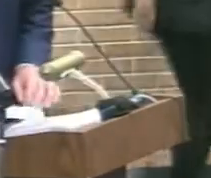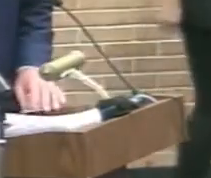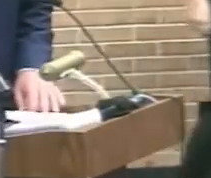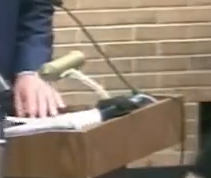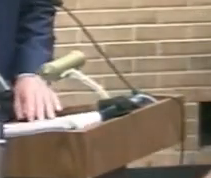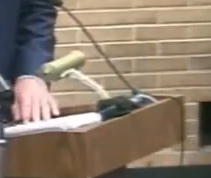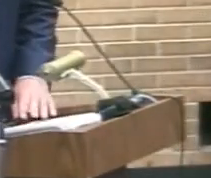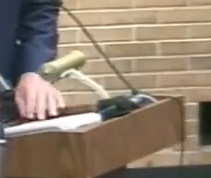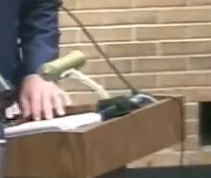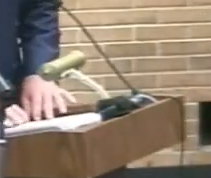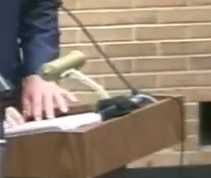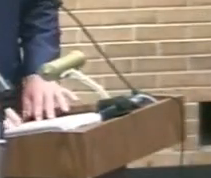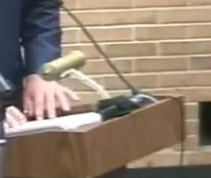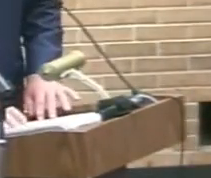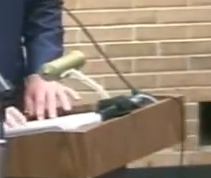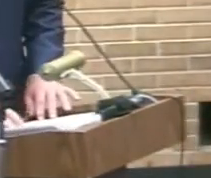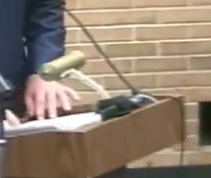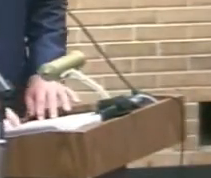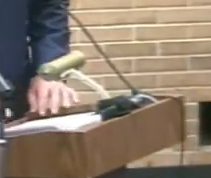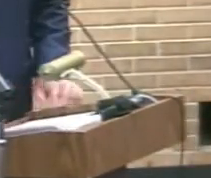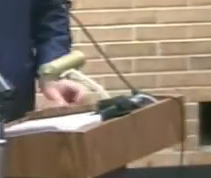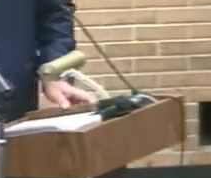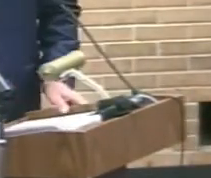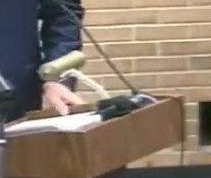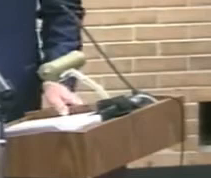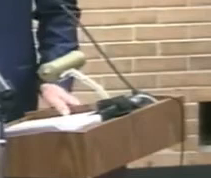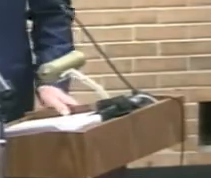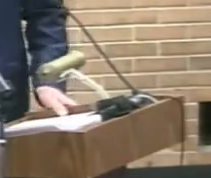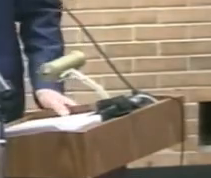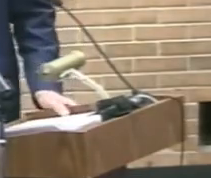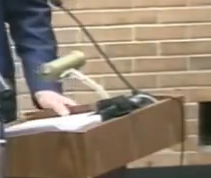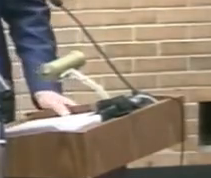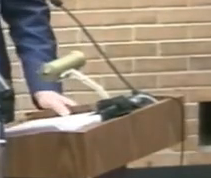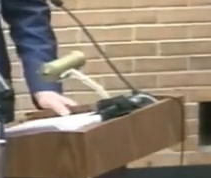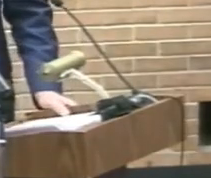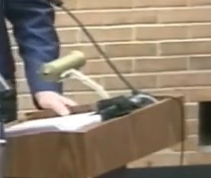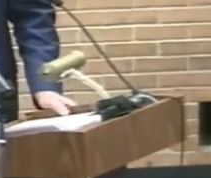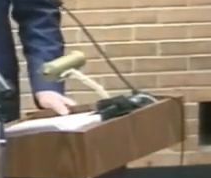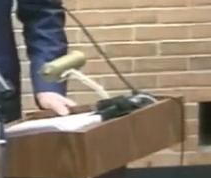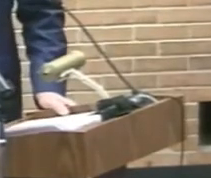Detail. 10 hook. Left face.